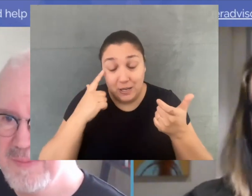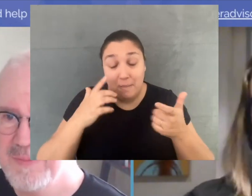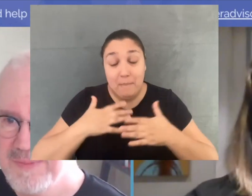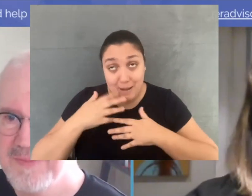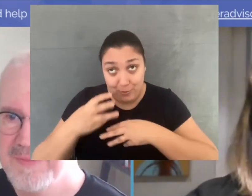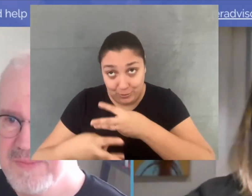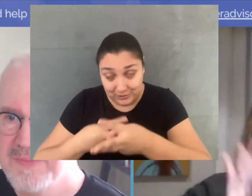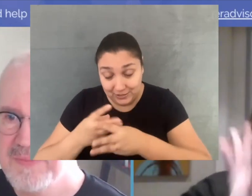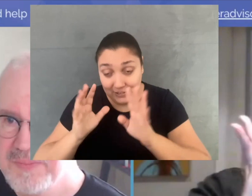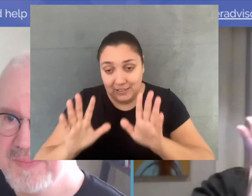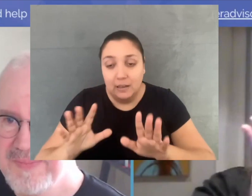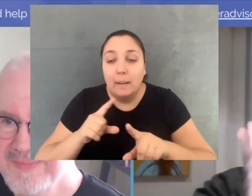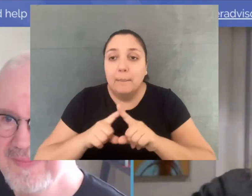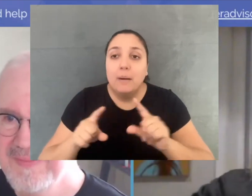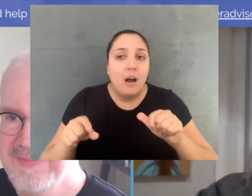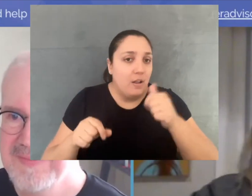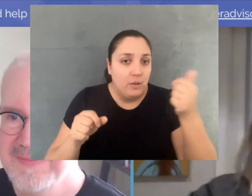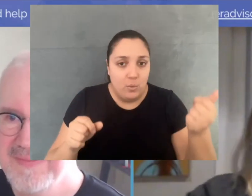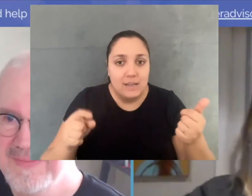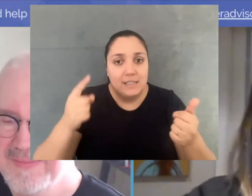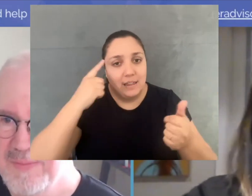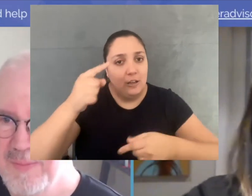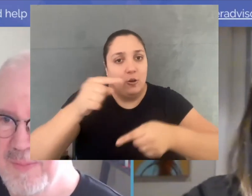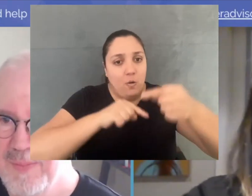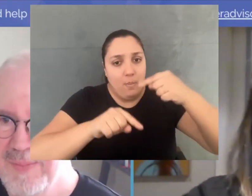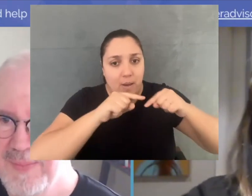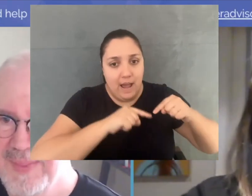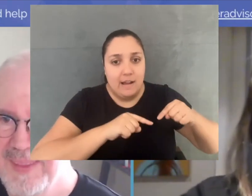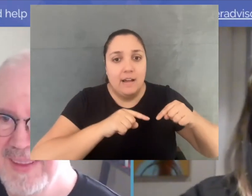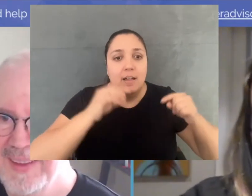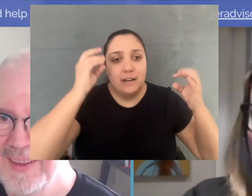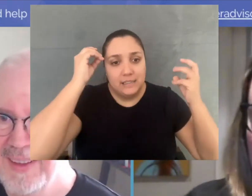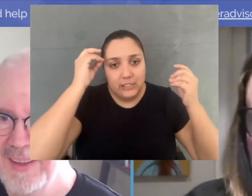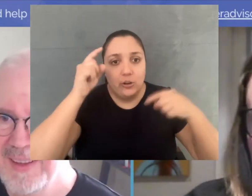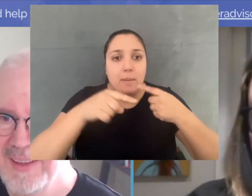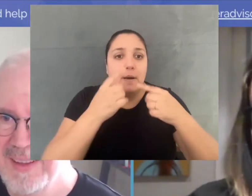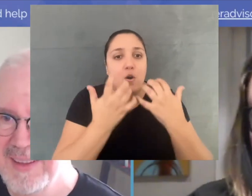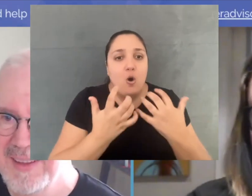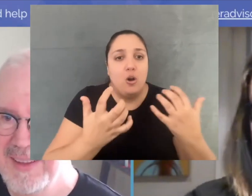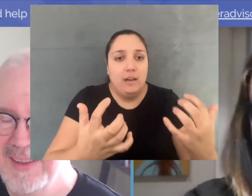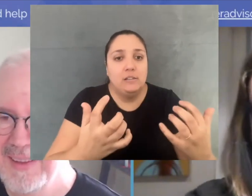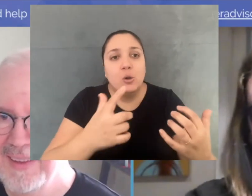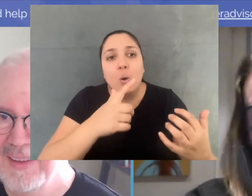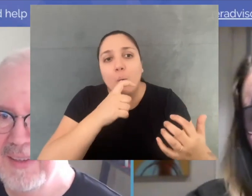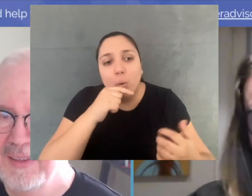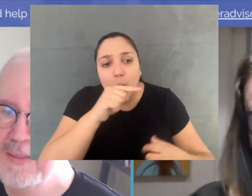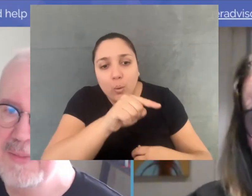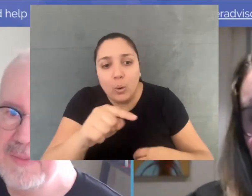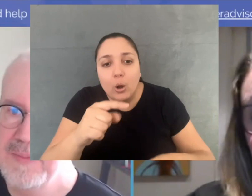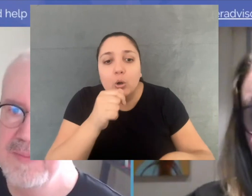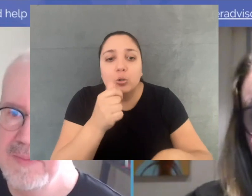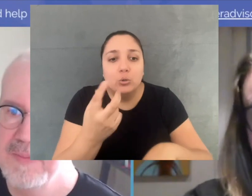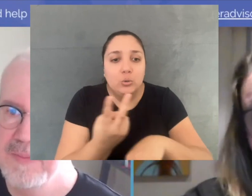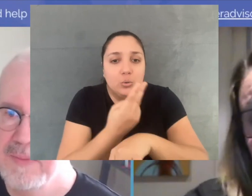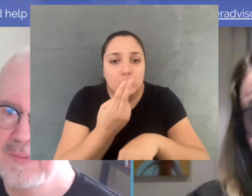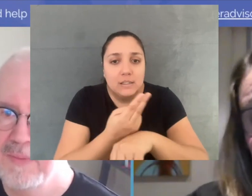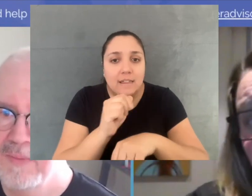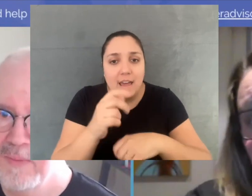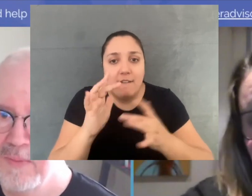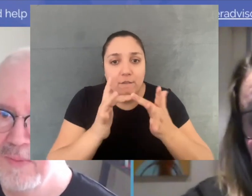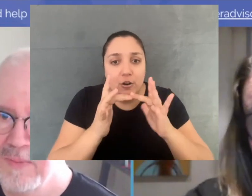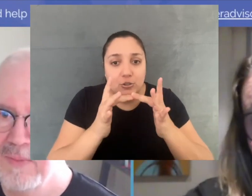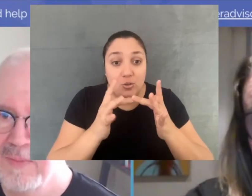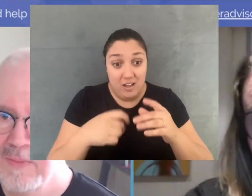that would be huge, at least in my realm. But otherwise, I think it goes back to the same thing of the consideration of the audience who is